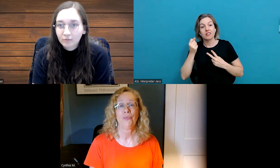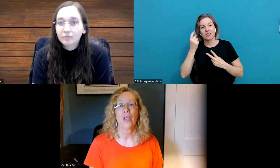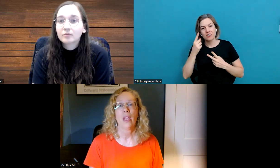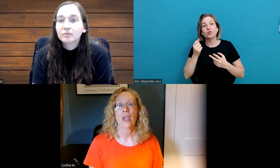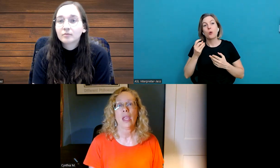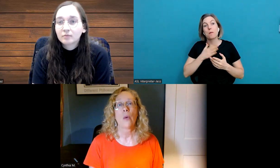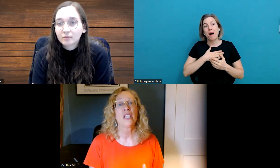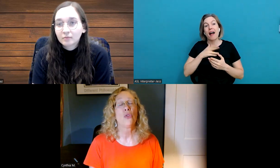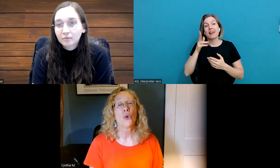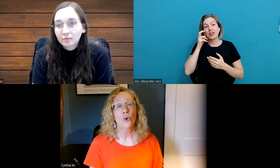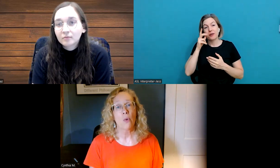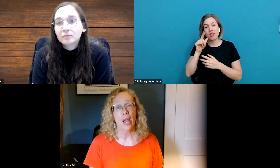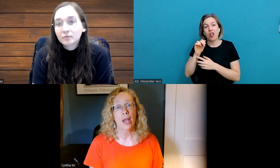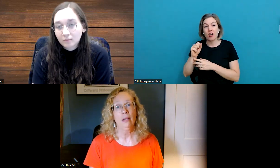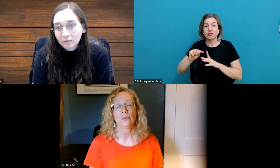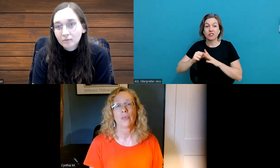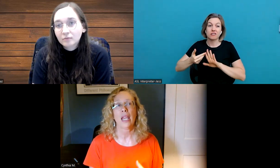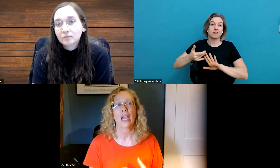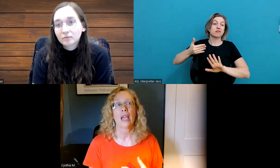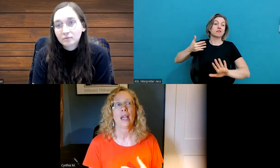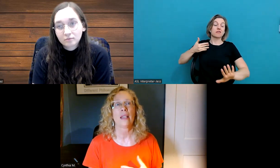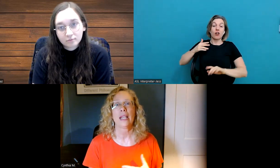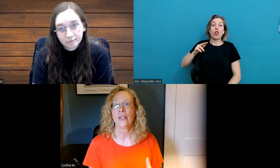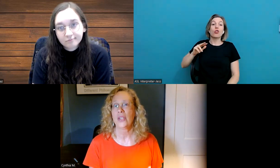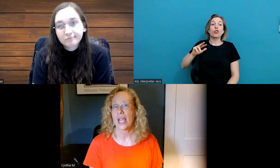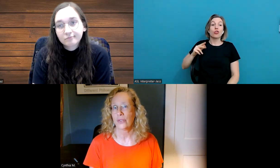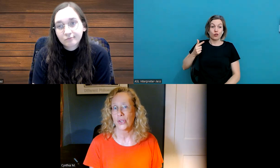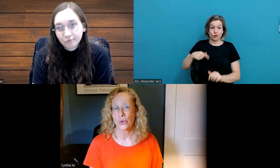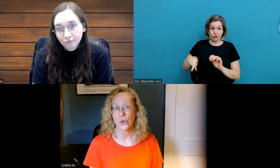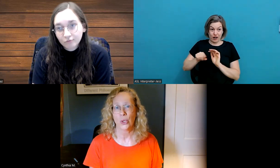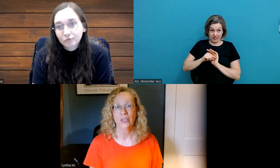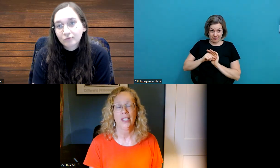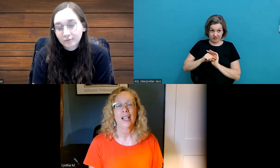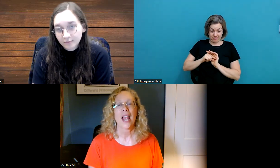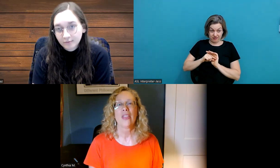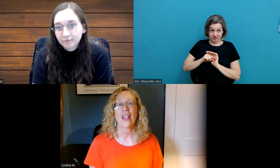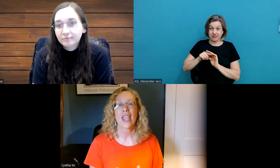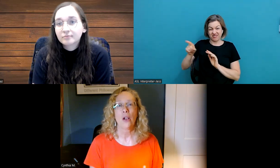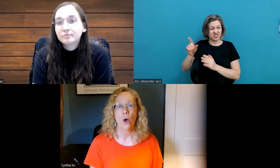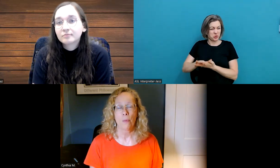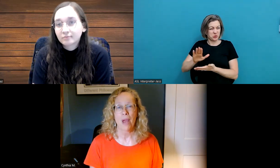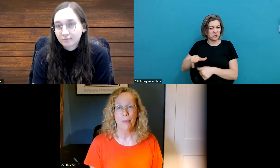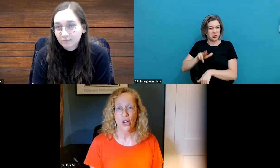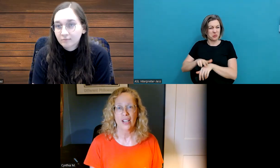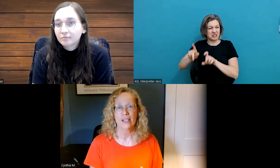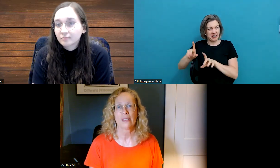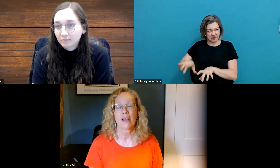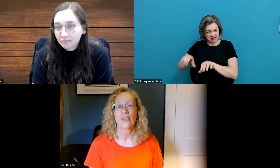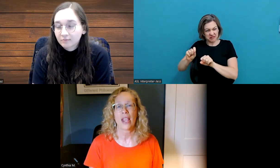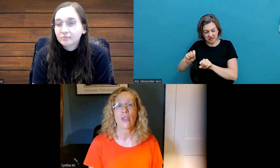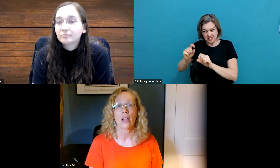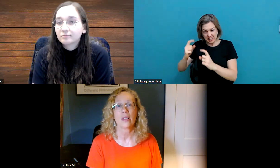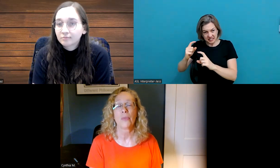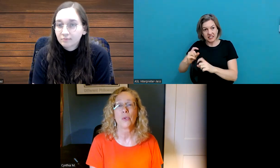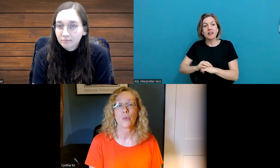earlier. I was in 3rd grade. And they did the test at school, and then they called my parents and